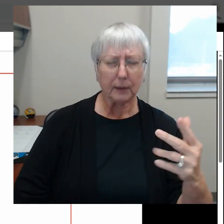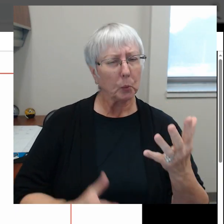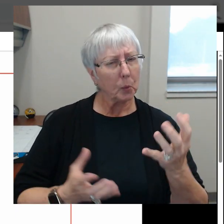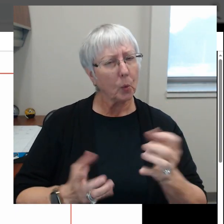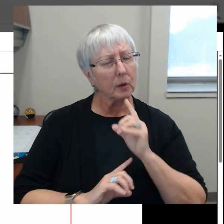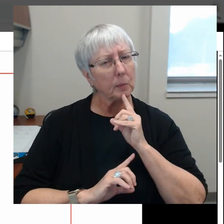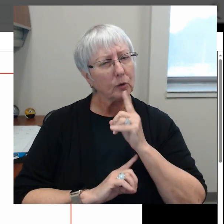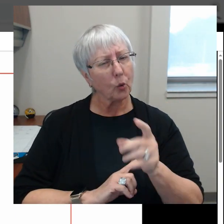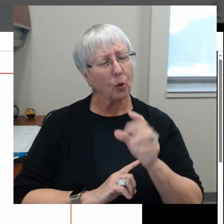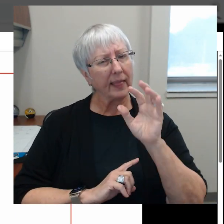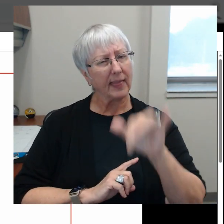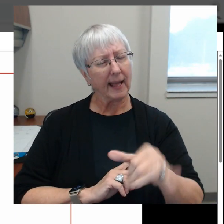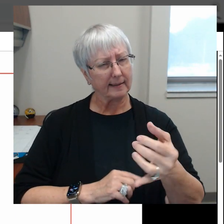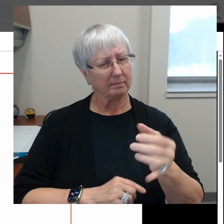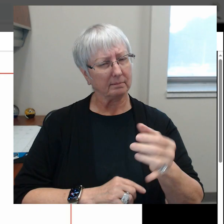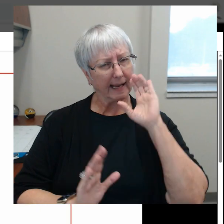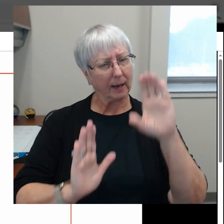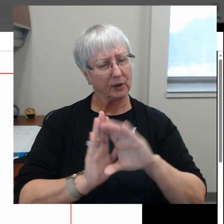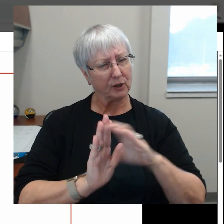understandable image.